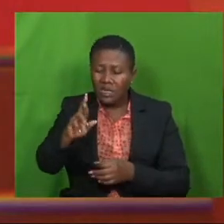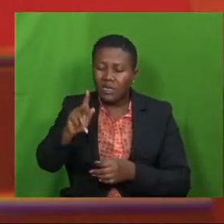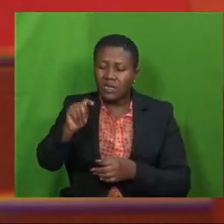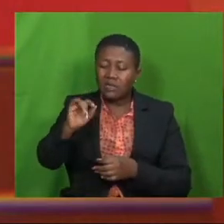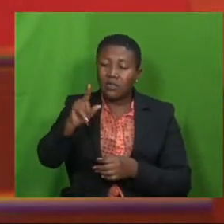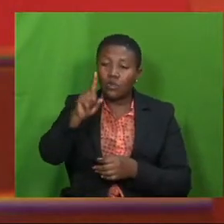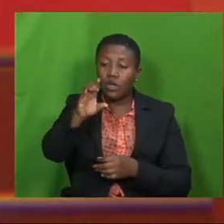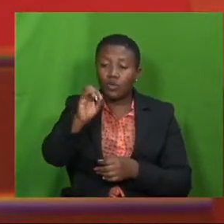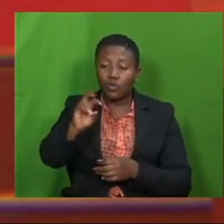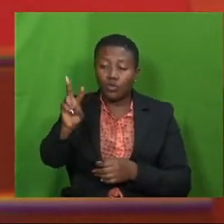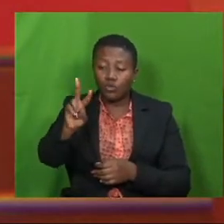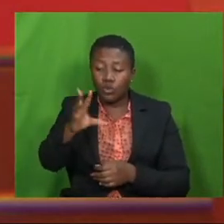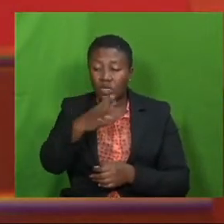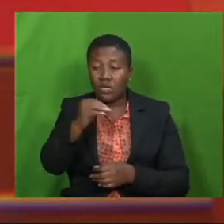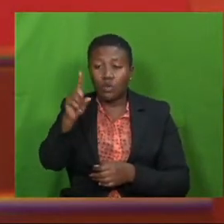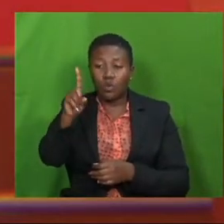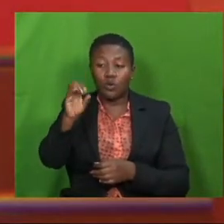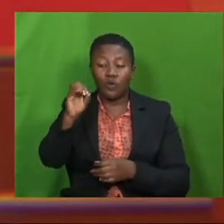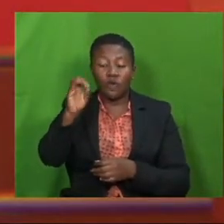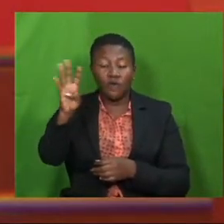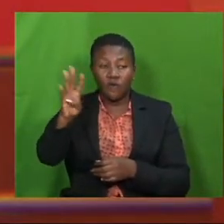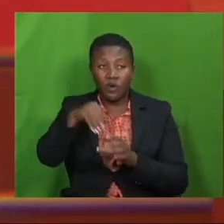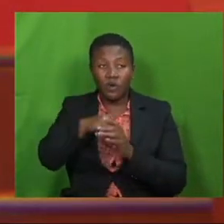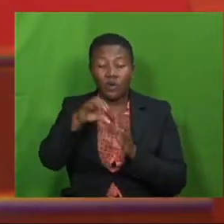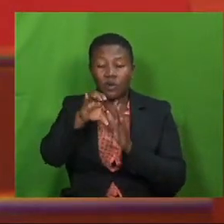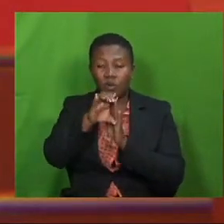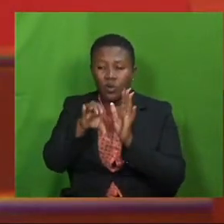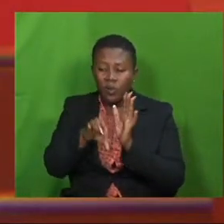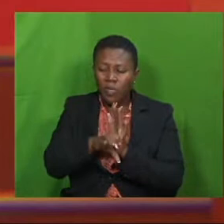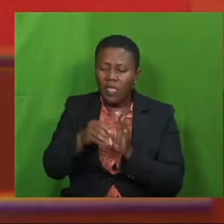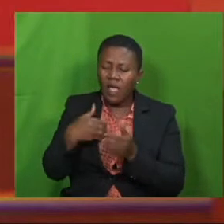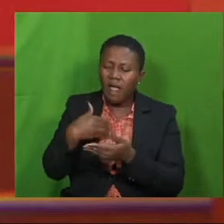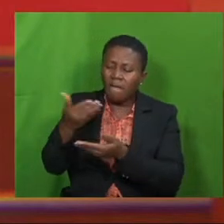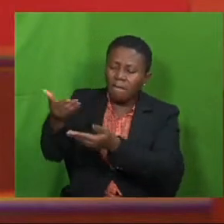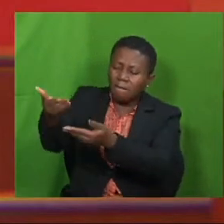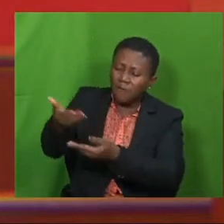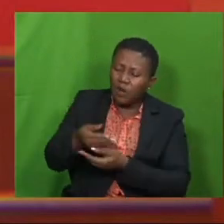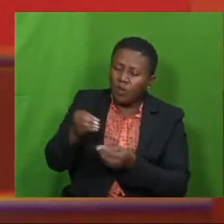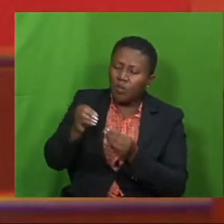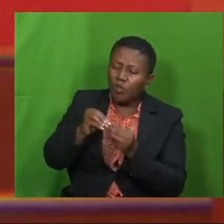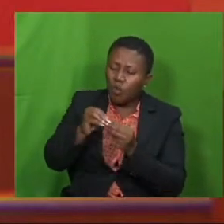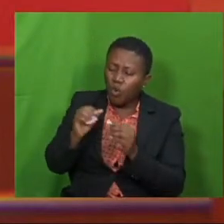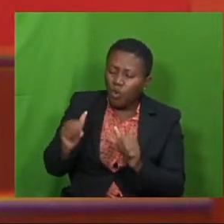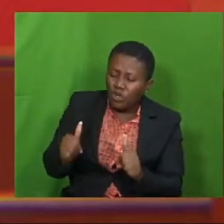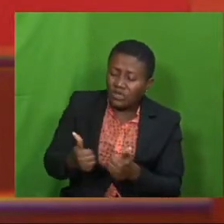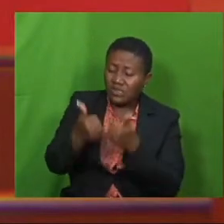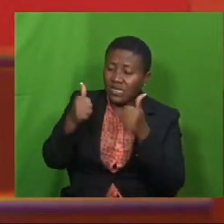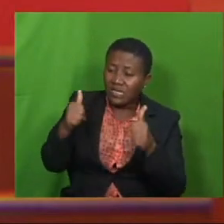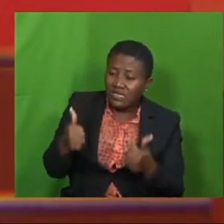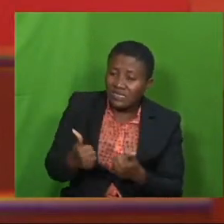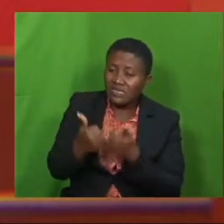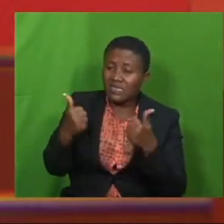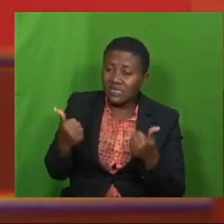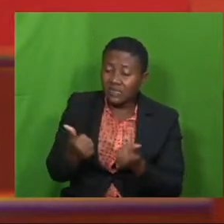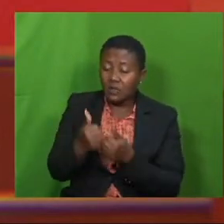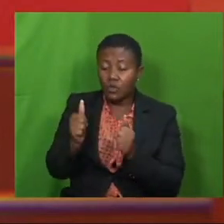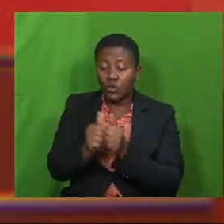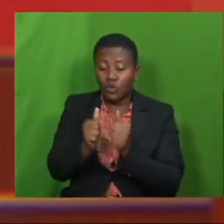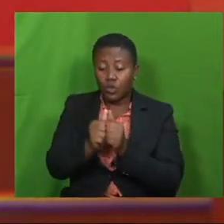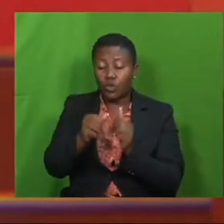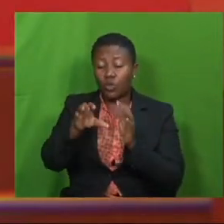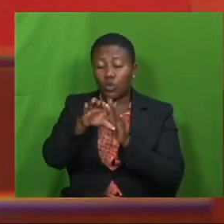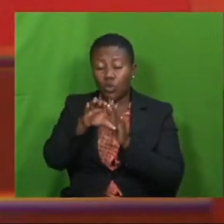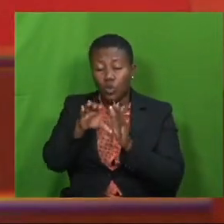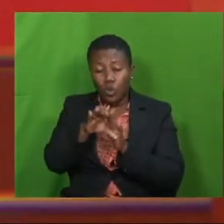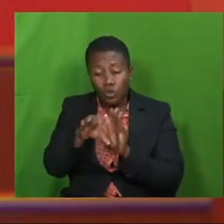of the Constitution has posed further challenges to the well-known law conventions and practices and customs